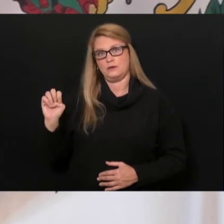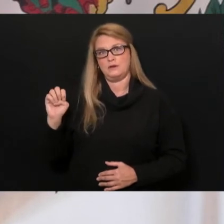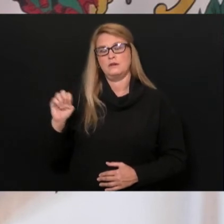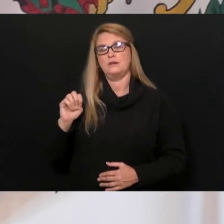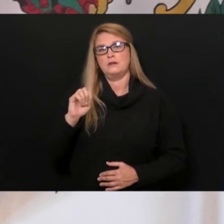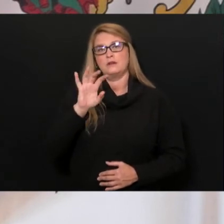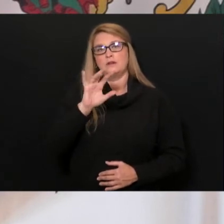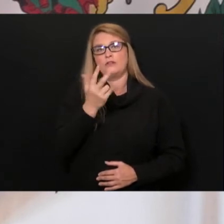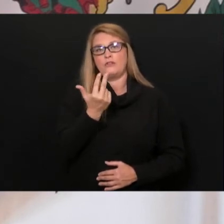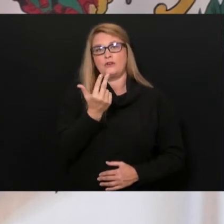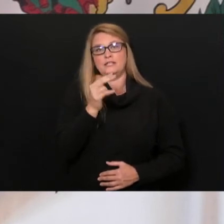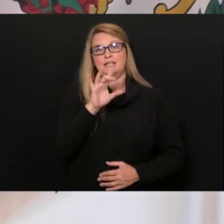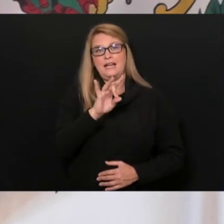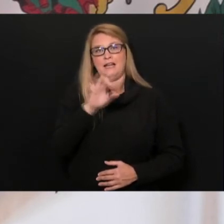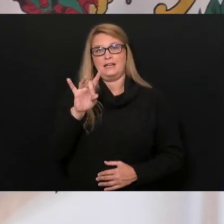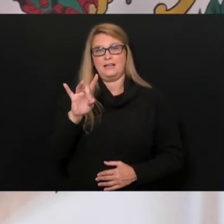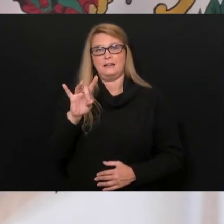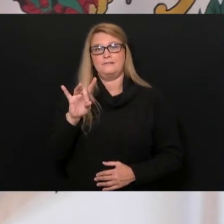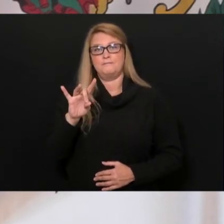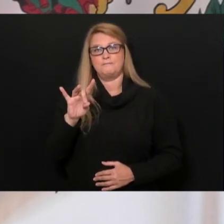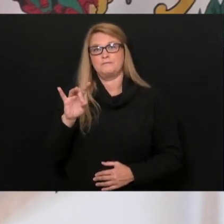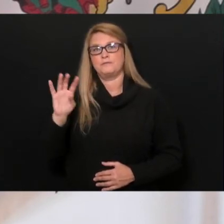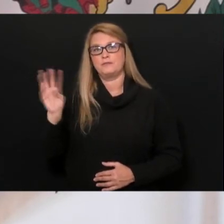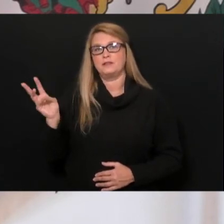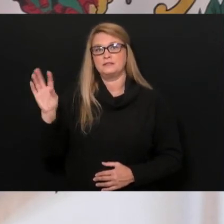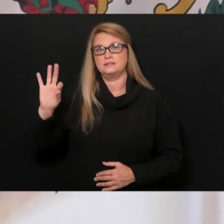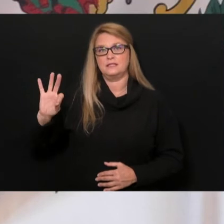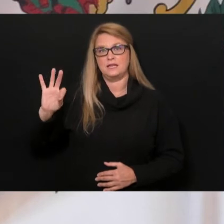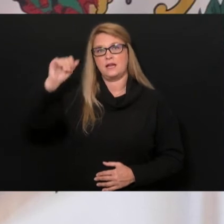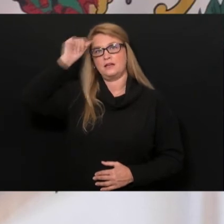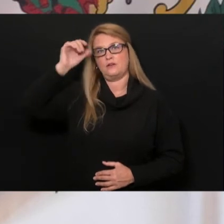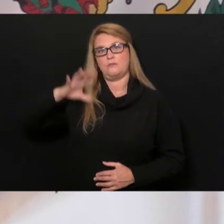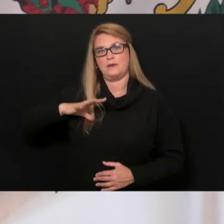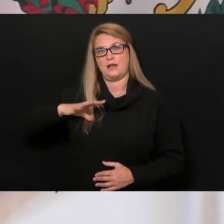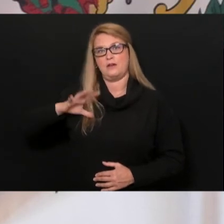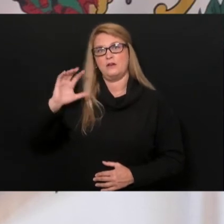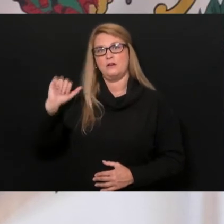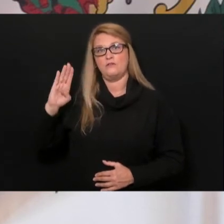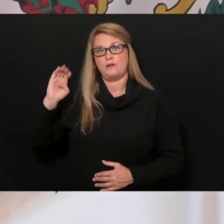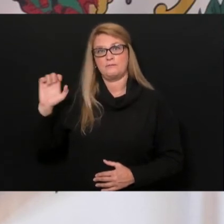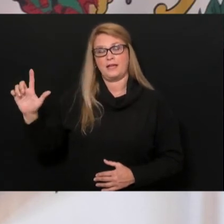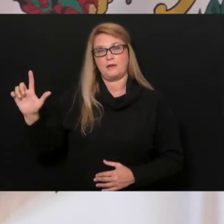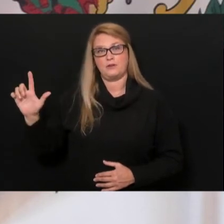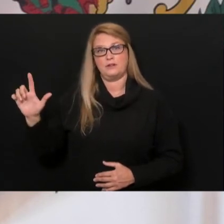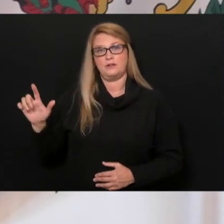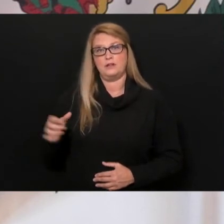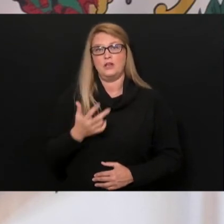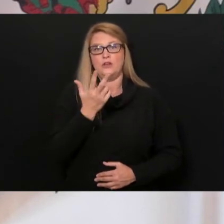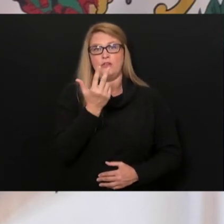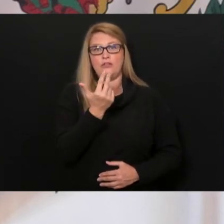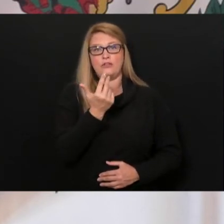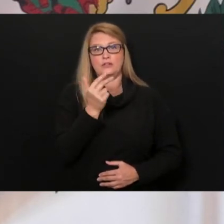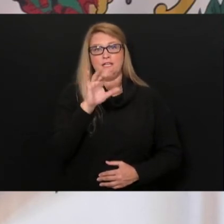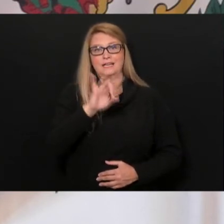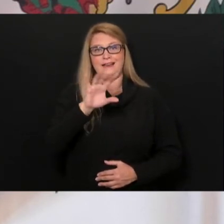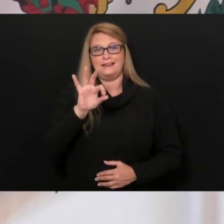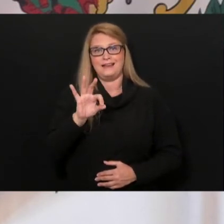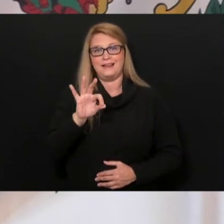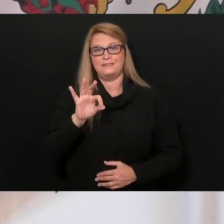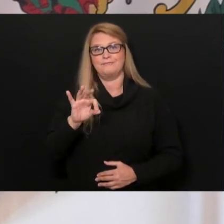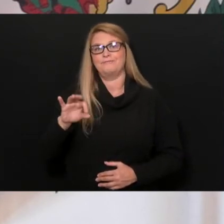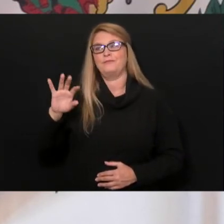Our 1,388th death is a 69-year-old male from Cabell County. Our 1,389th death